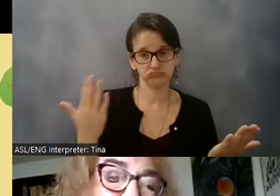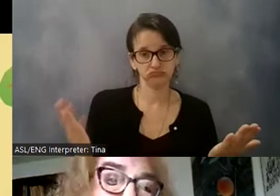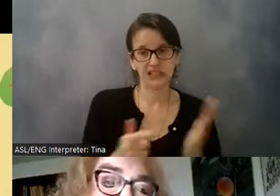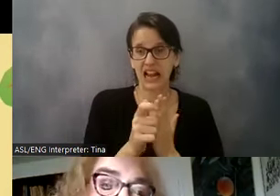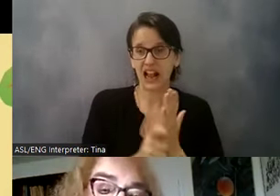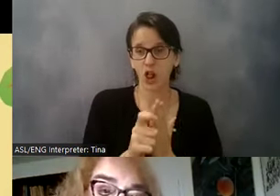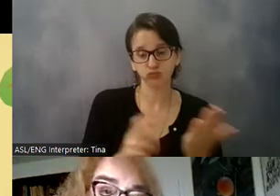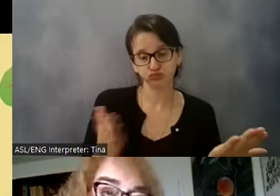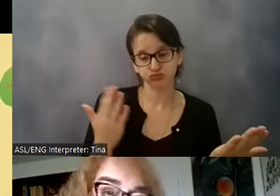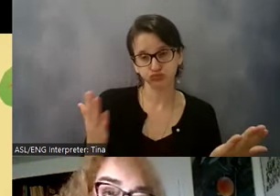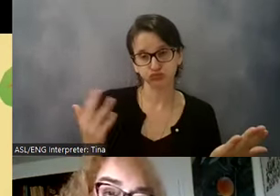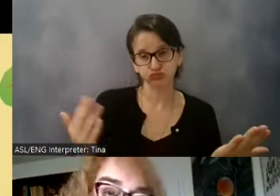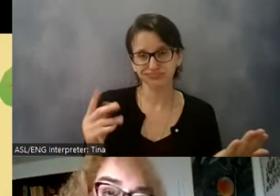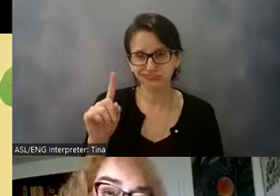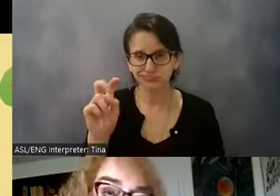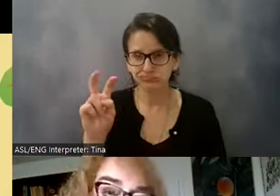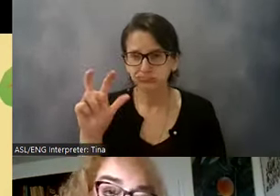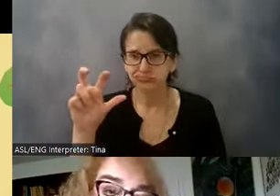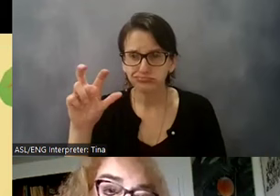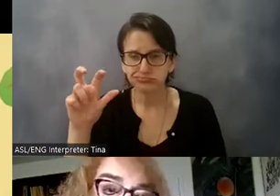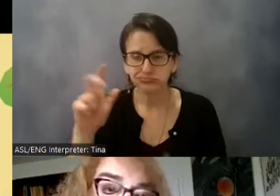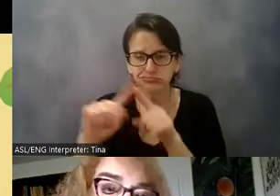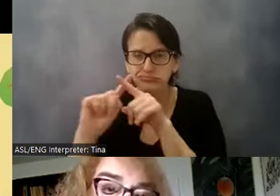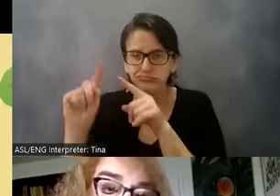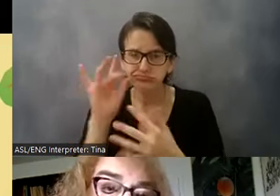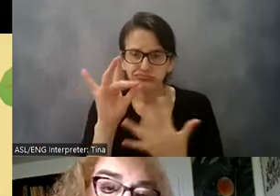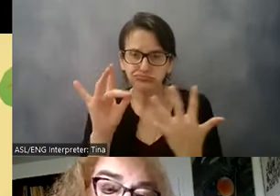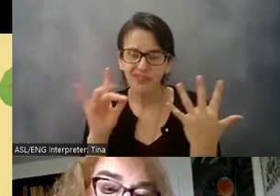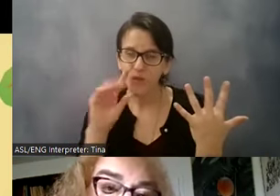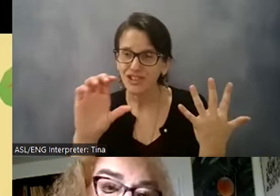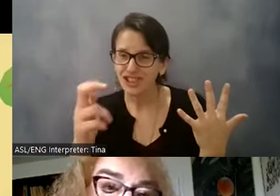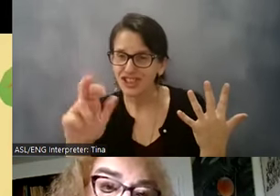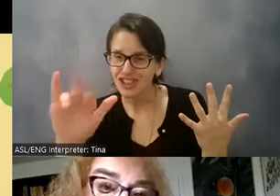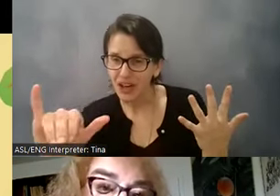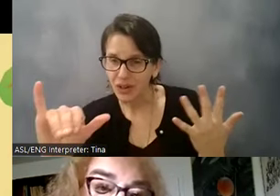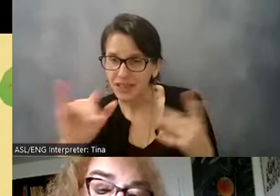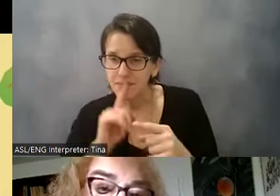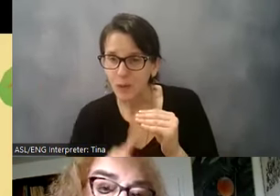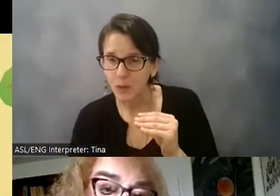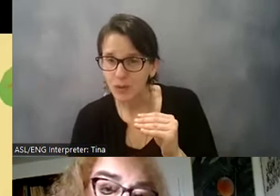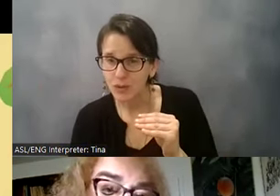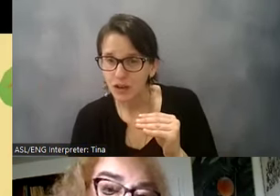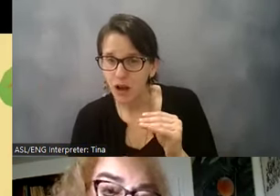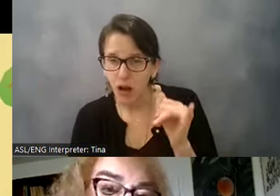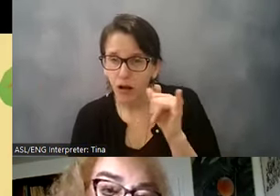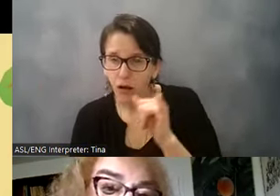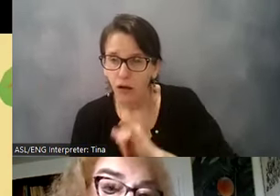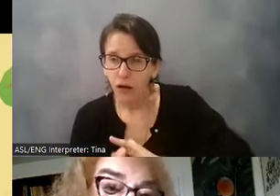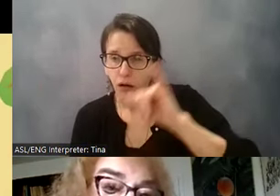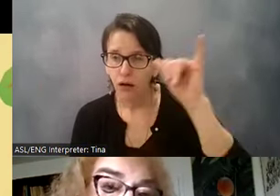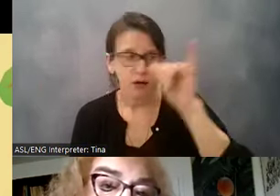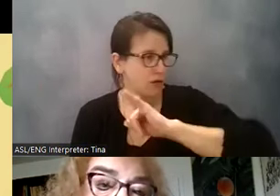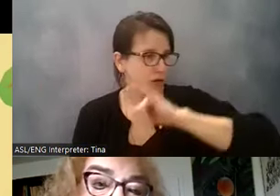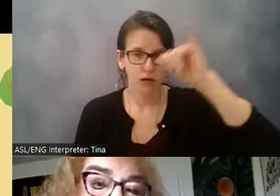hundreds to choose from. That is a horse of a different color. You can pick what you